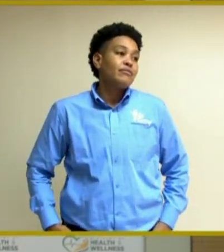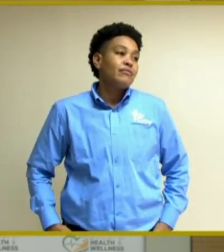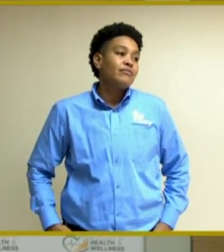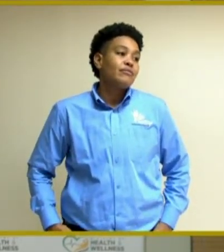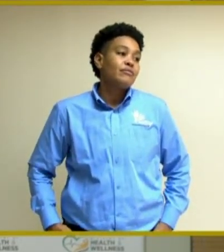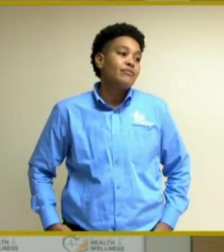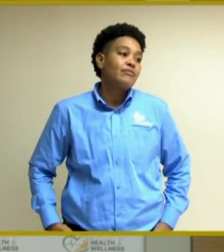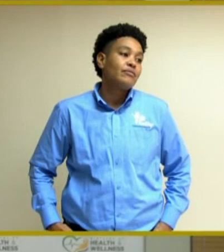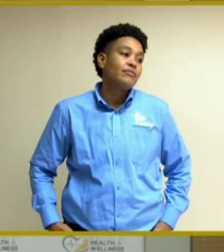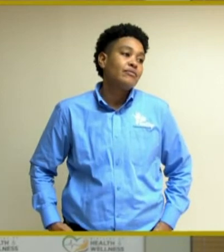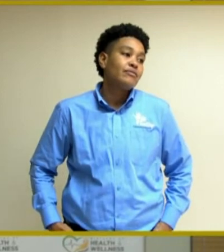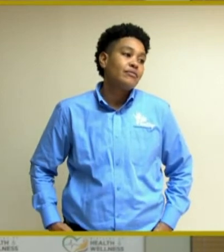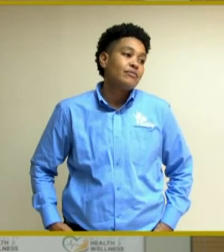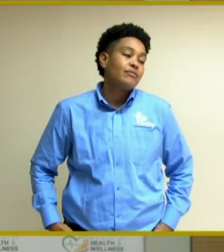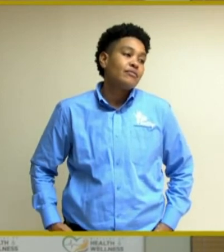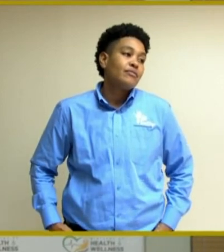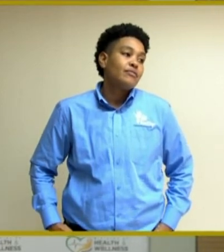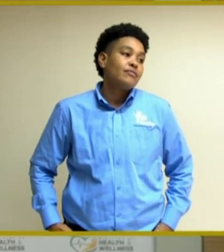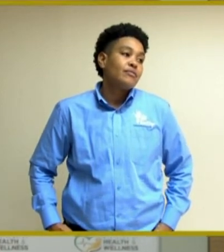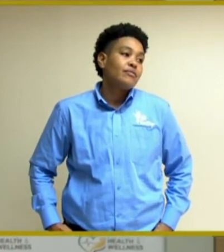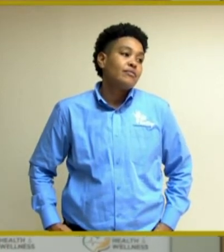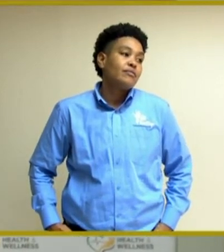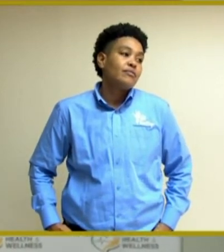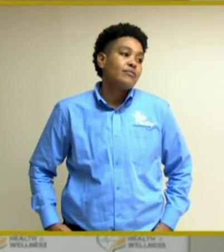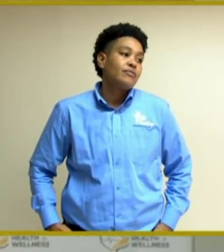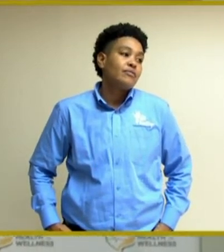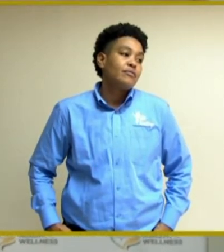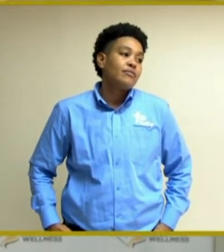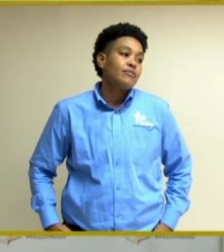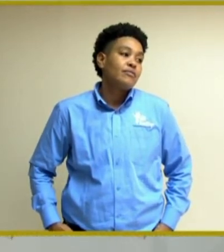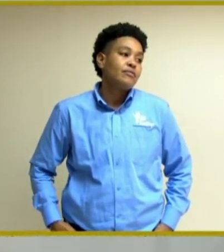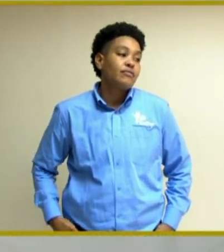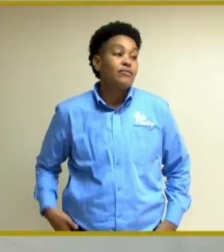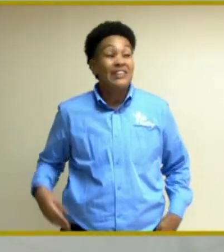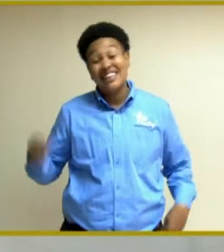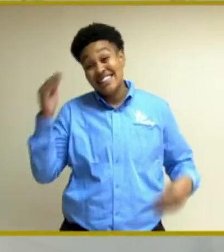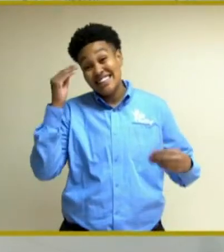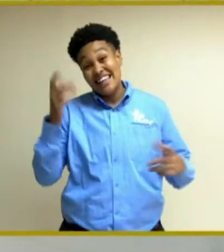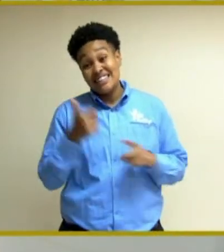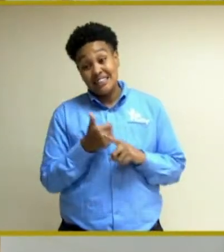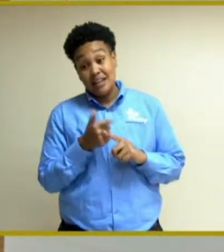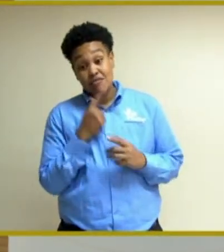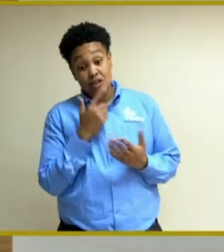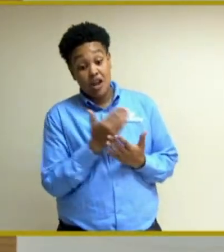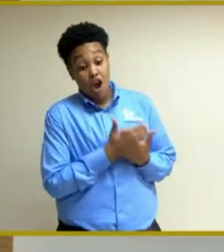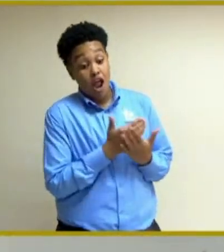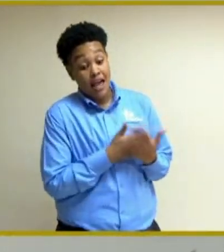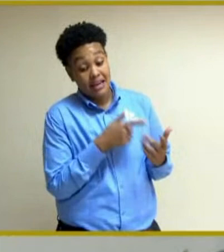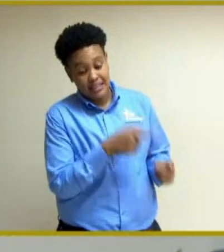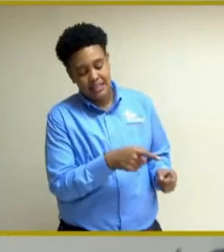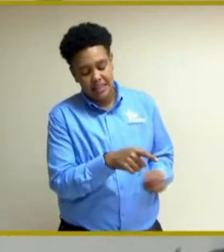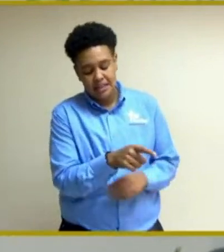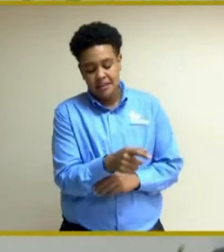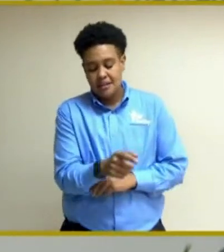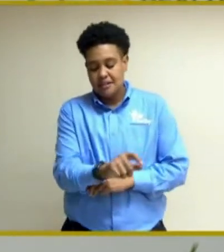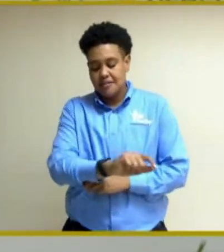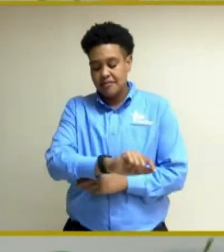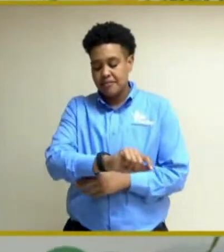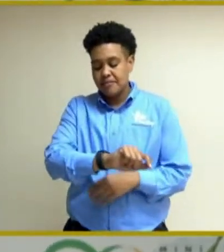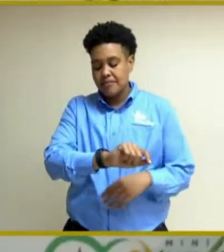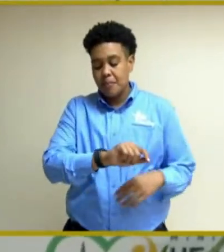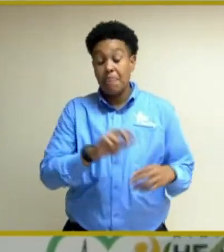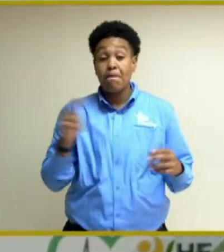The data that is collected and used